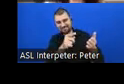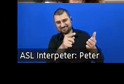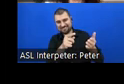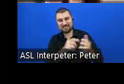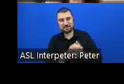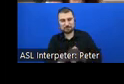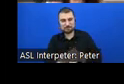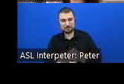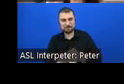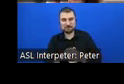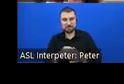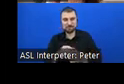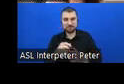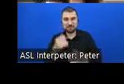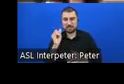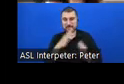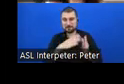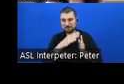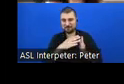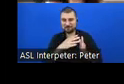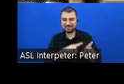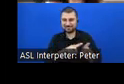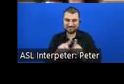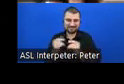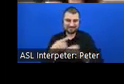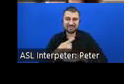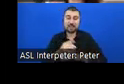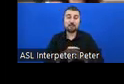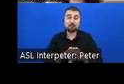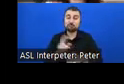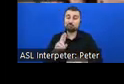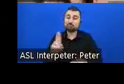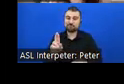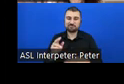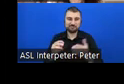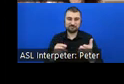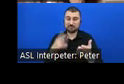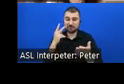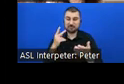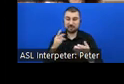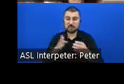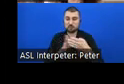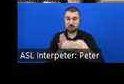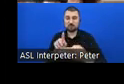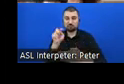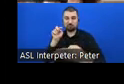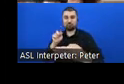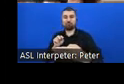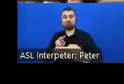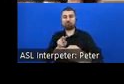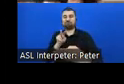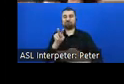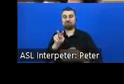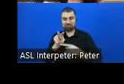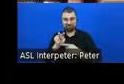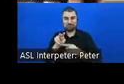And it's yellow painted as it is today. And then on the right, we see from across the street, the building's a